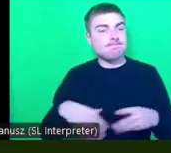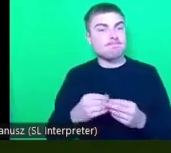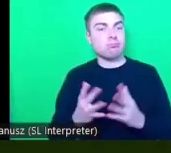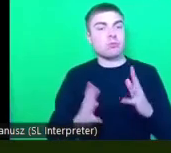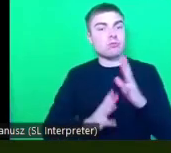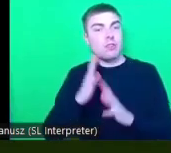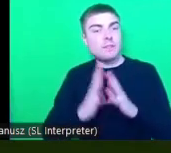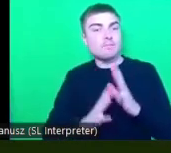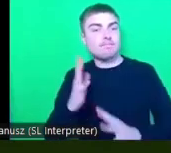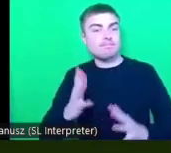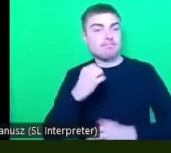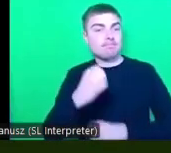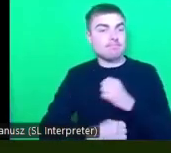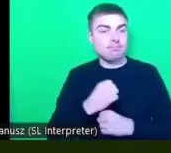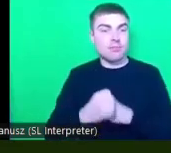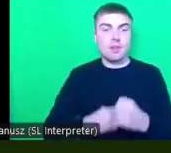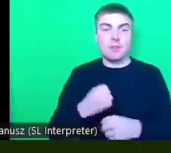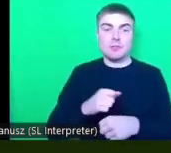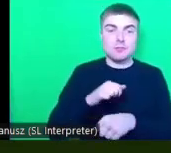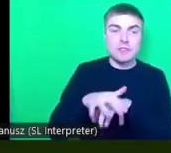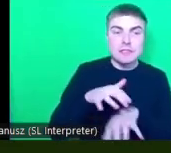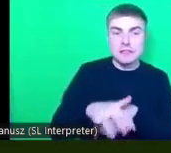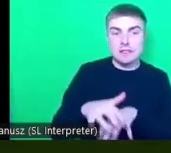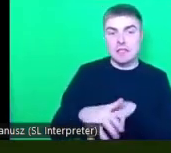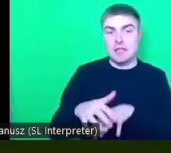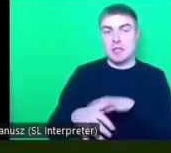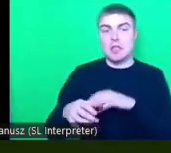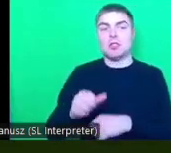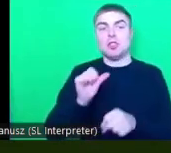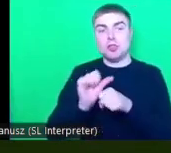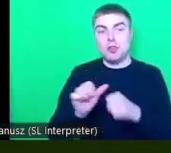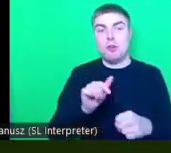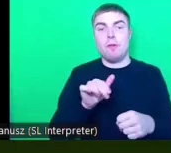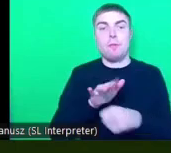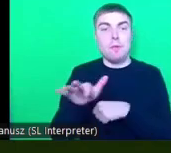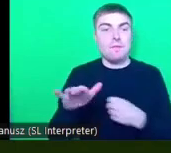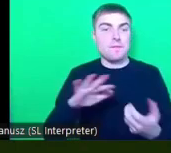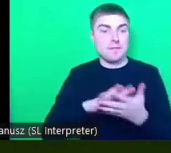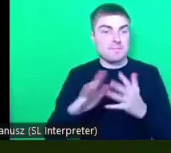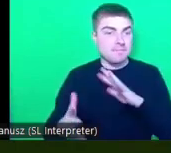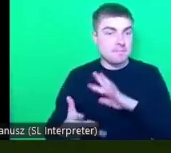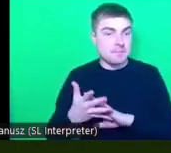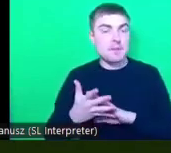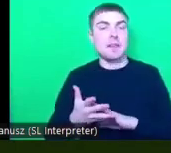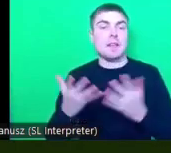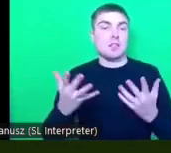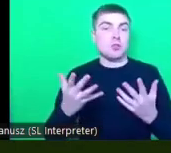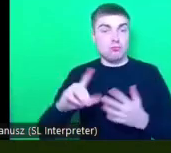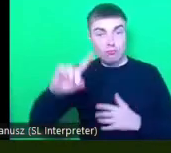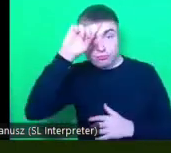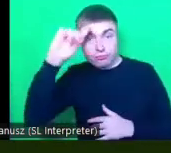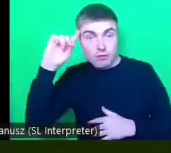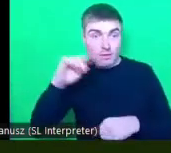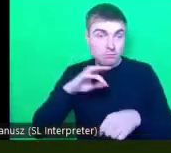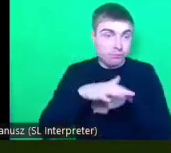affect both the number and the demography, both of prey species, in particular ungulate species that are hunted to a large extent,